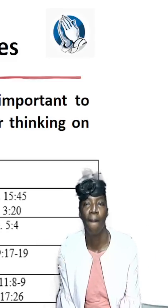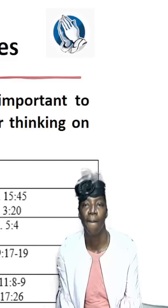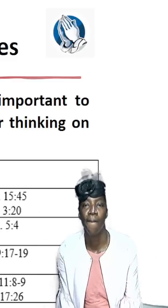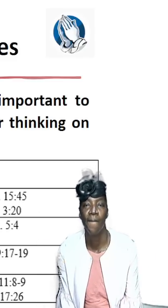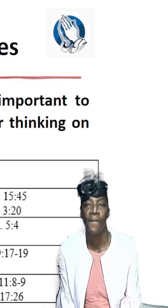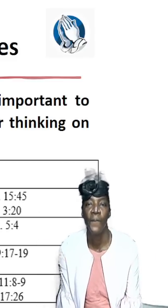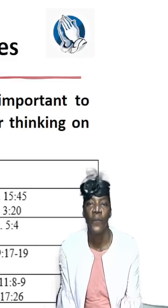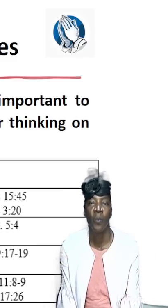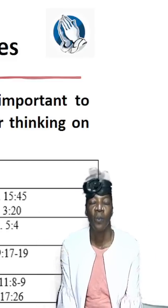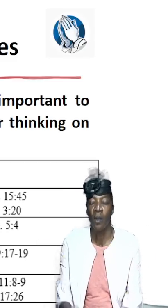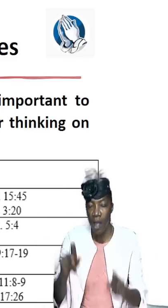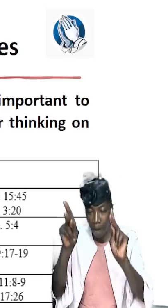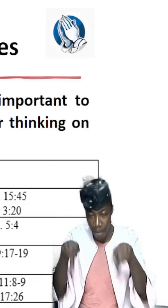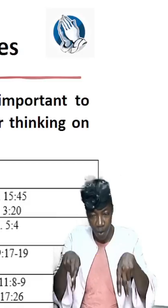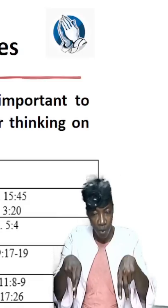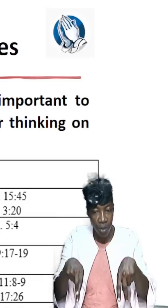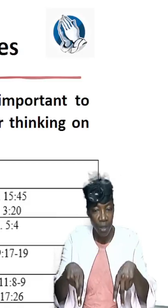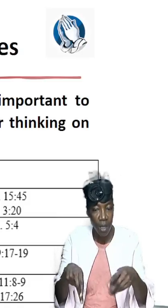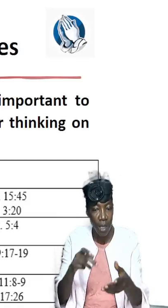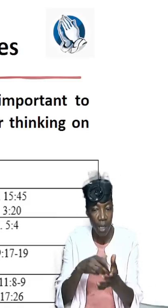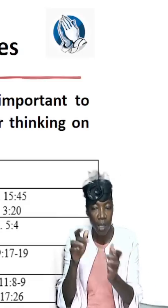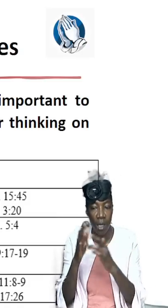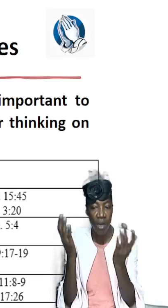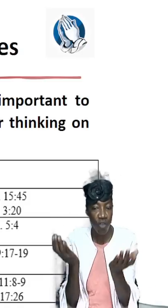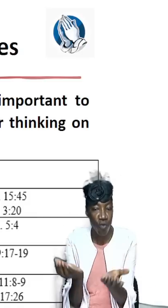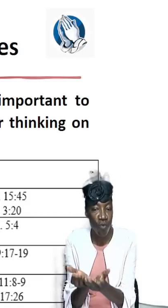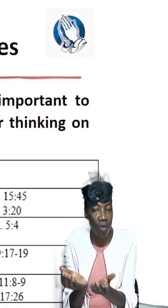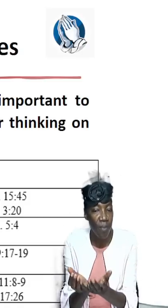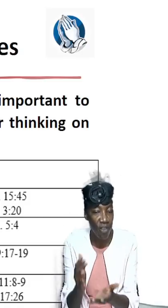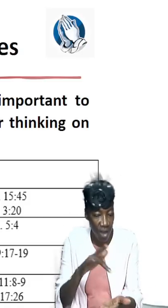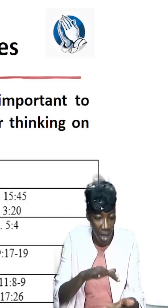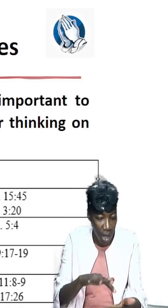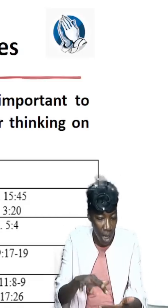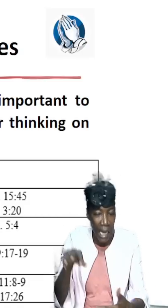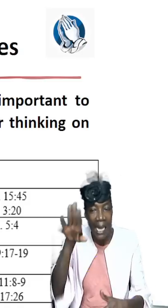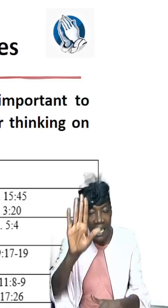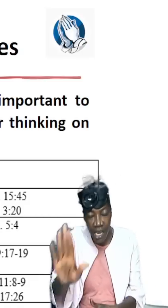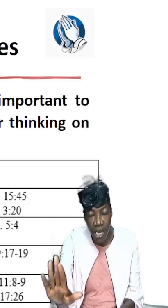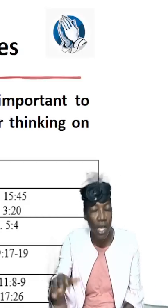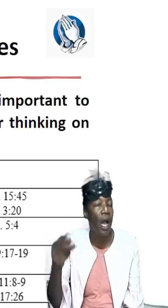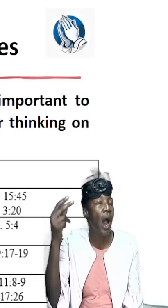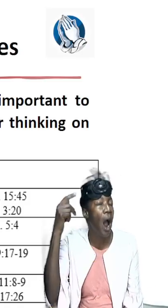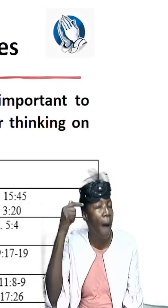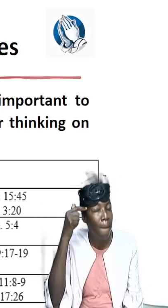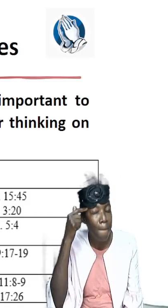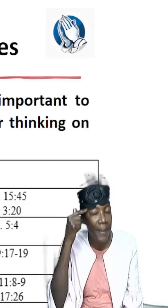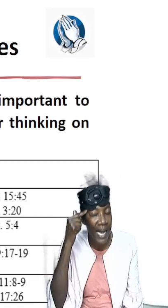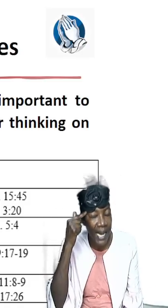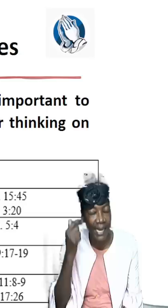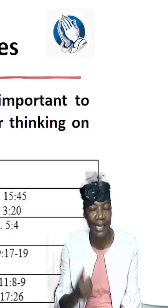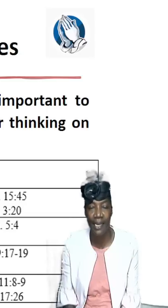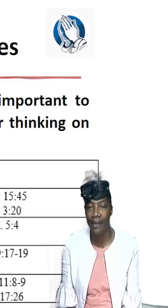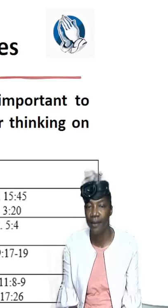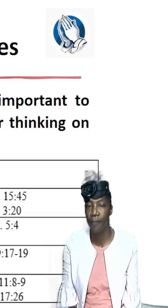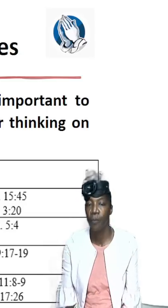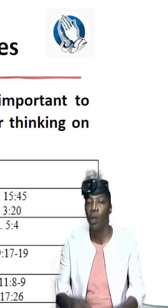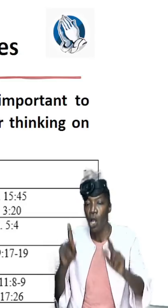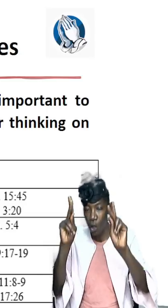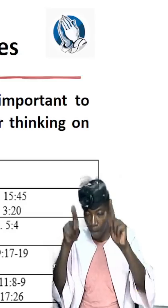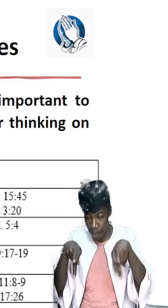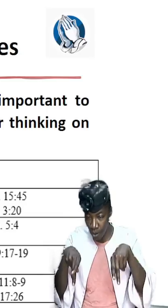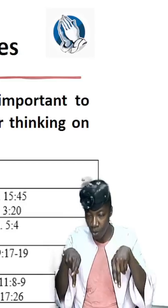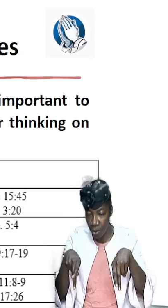and rivet them in our minds. I brought it forward so that we can have it firmly,